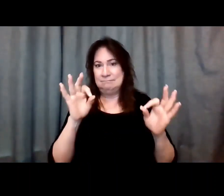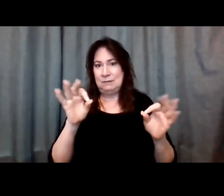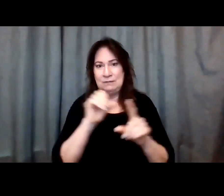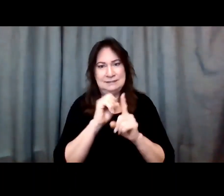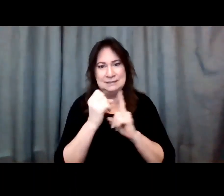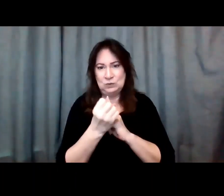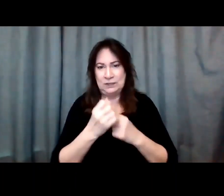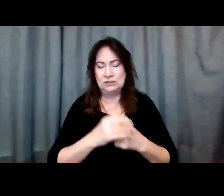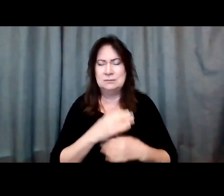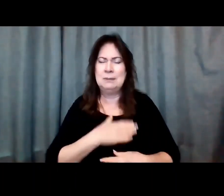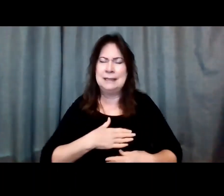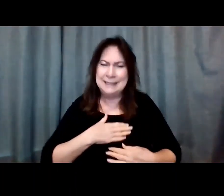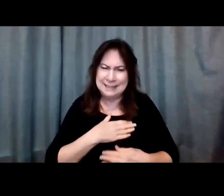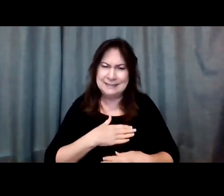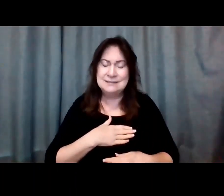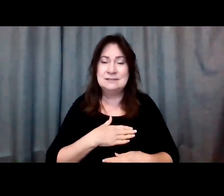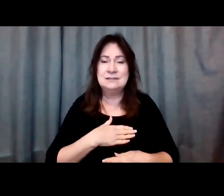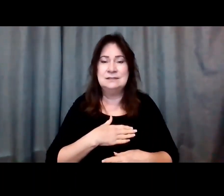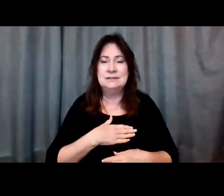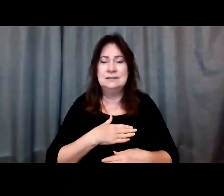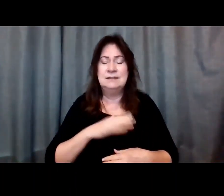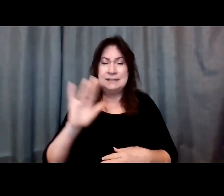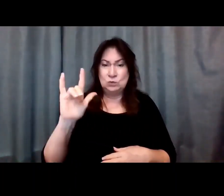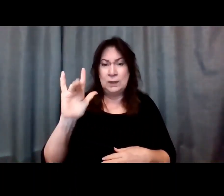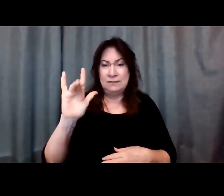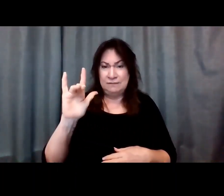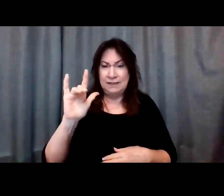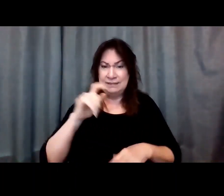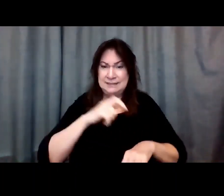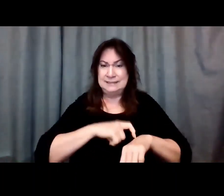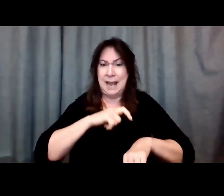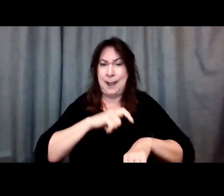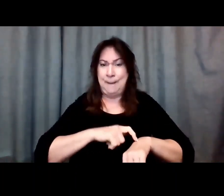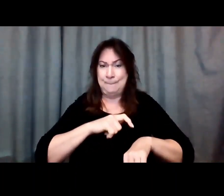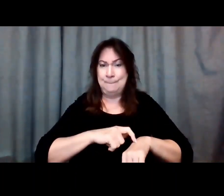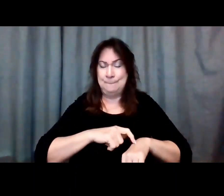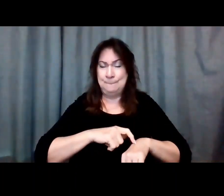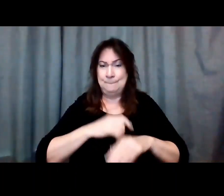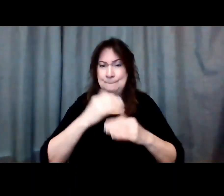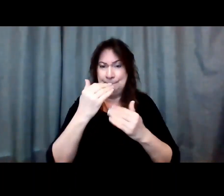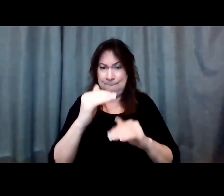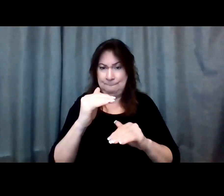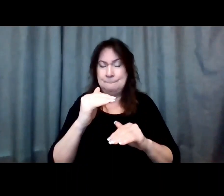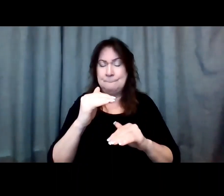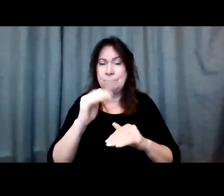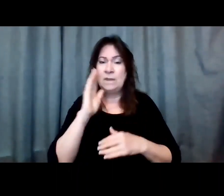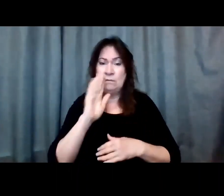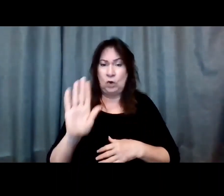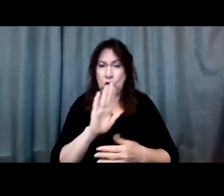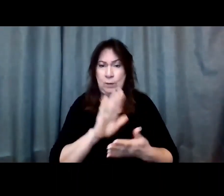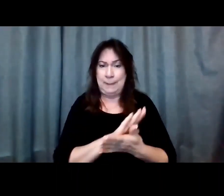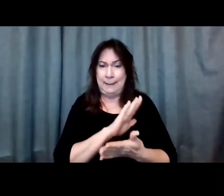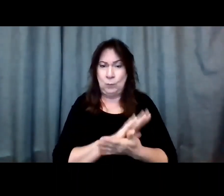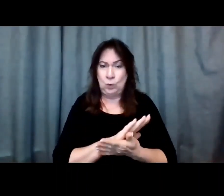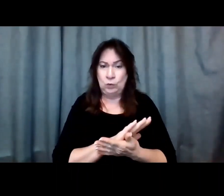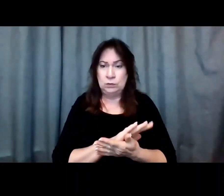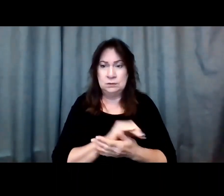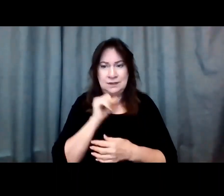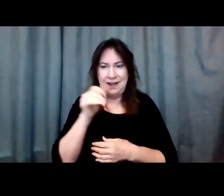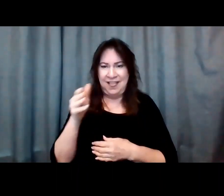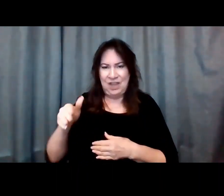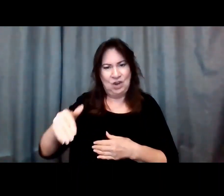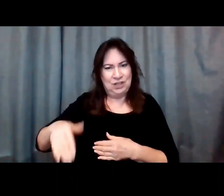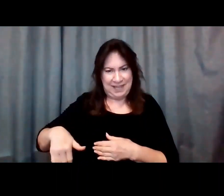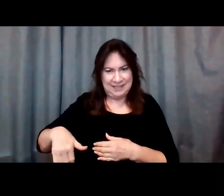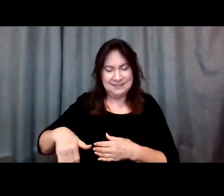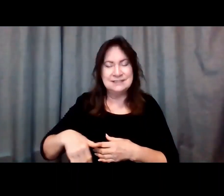please take that 25th seriously for your symposia. paper, which isn't there yet,